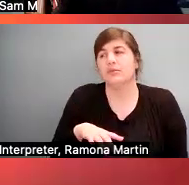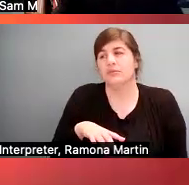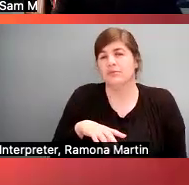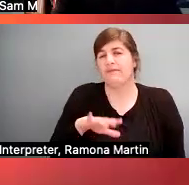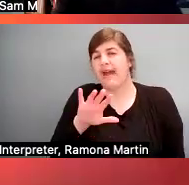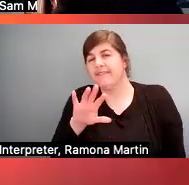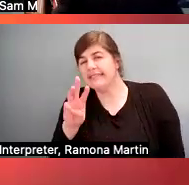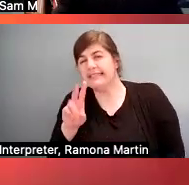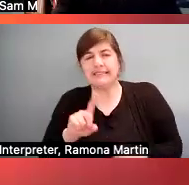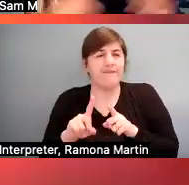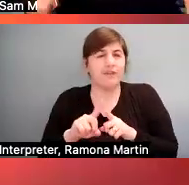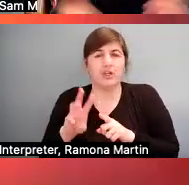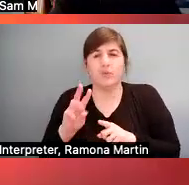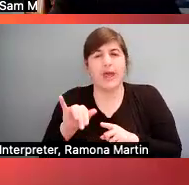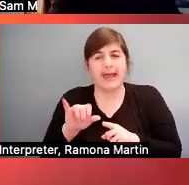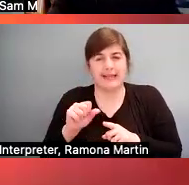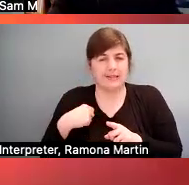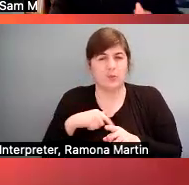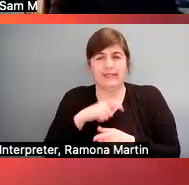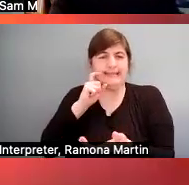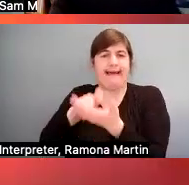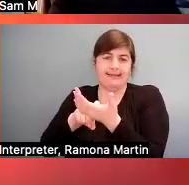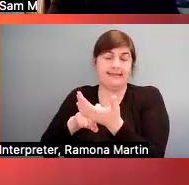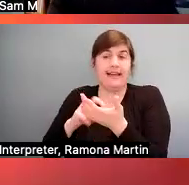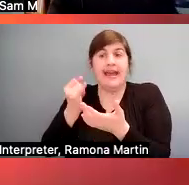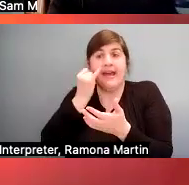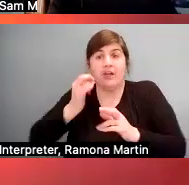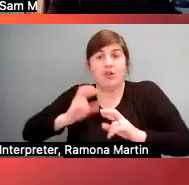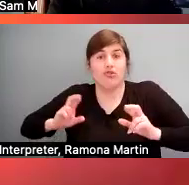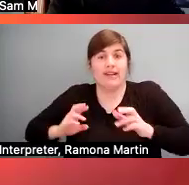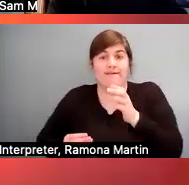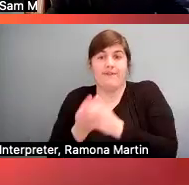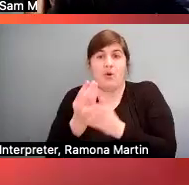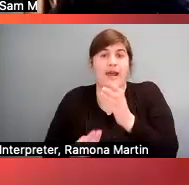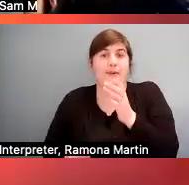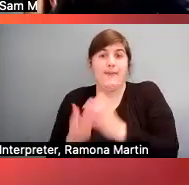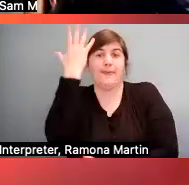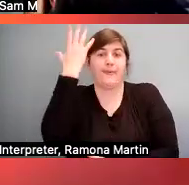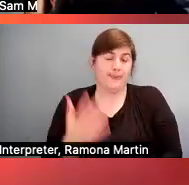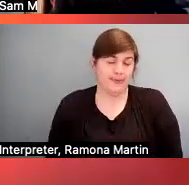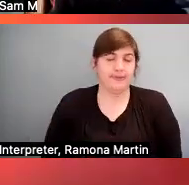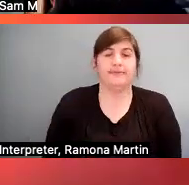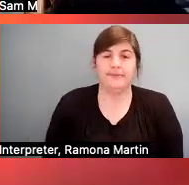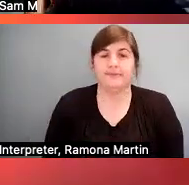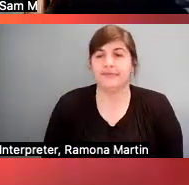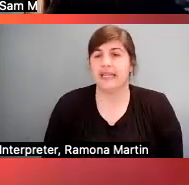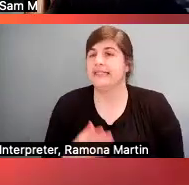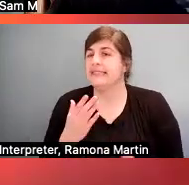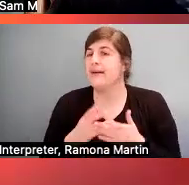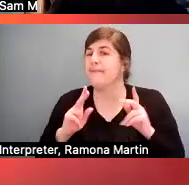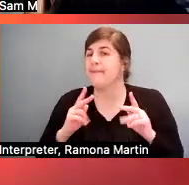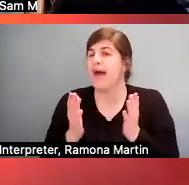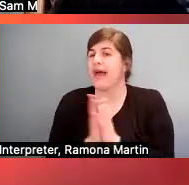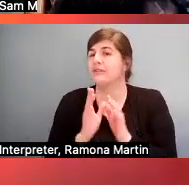ways that we use to detect if volcanoes might be erupting. Very cool. Thank you. We have a couple people